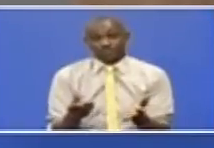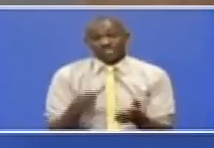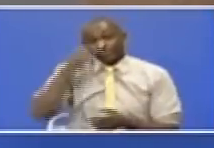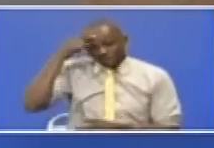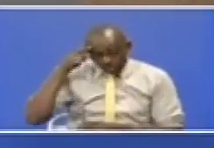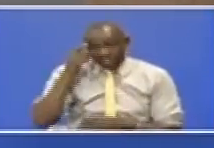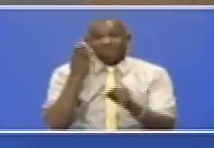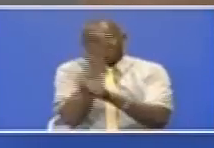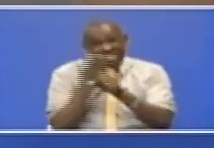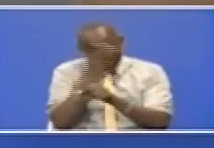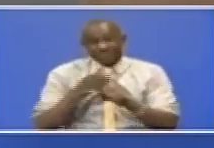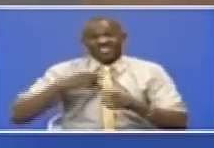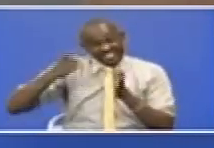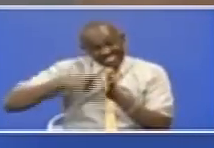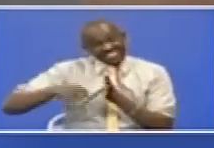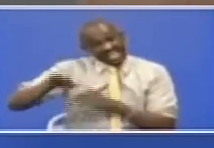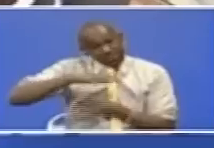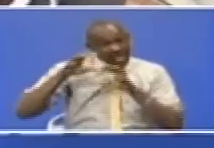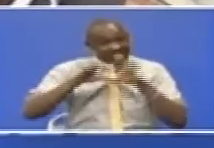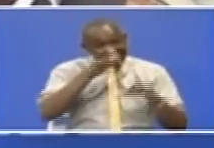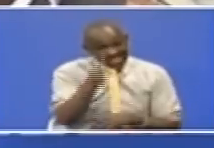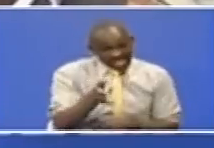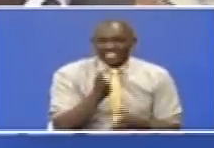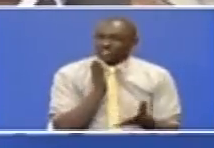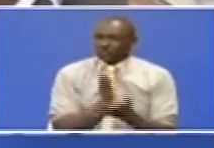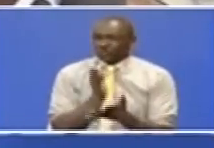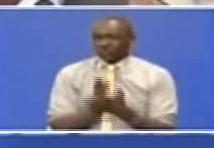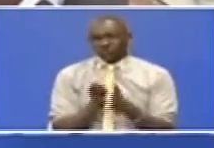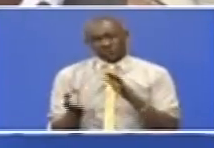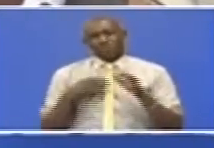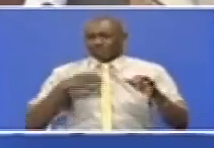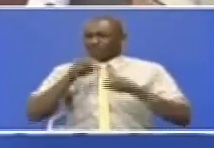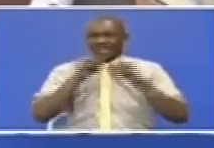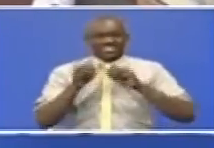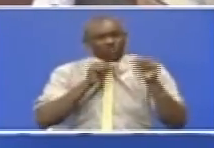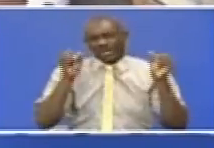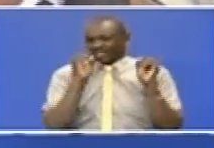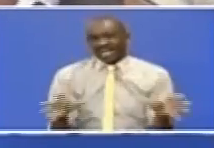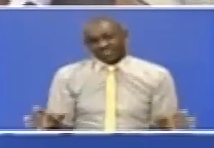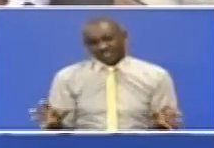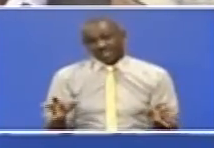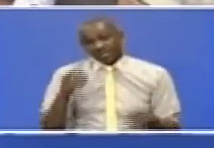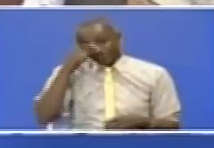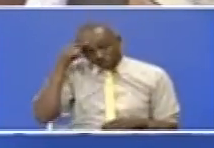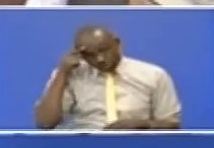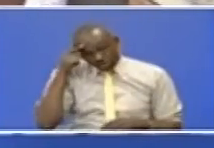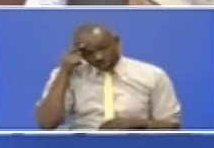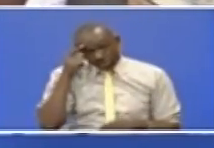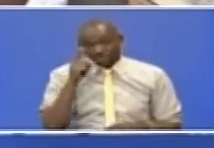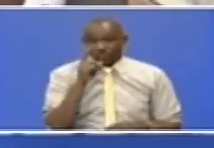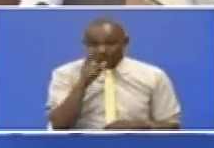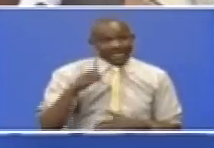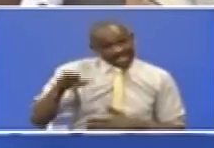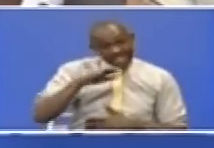the beef industry in our country today is not being managed in the right way. We got only one production